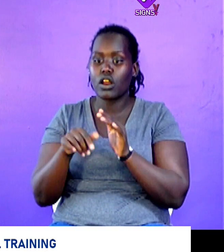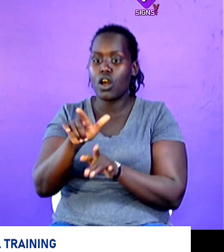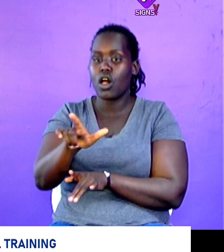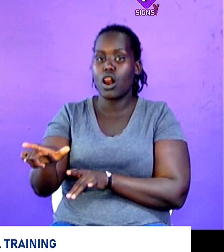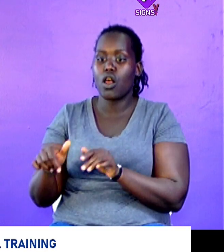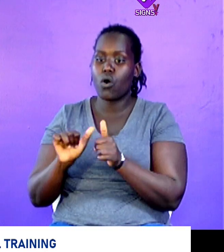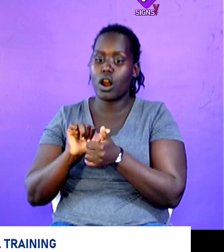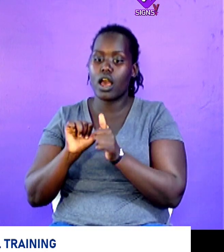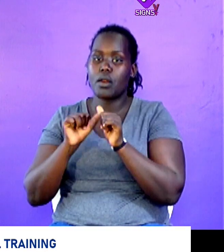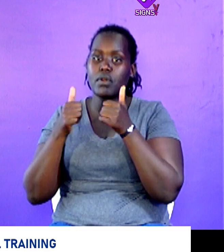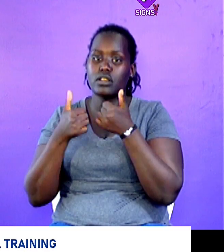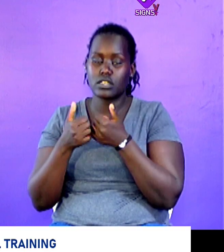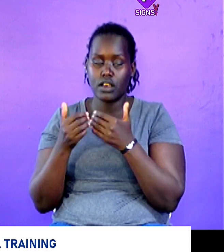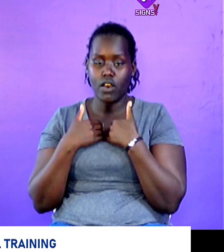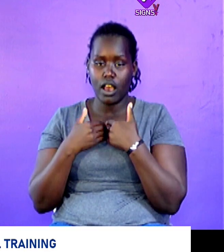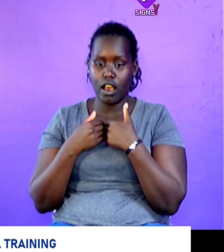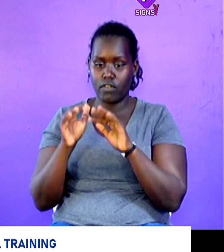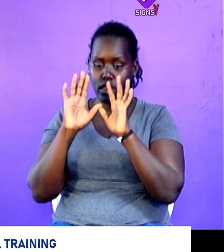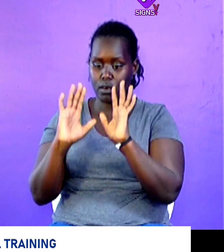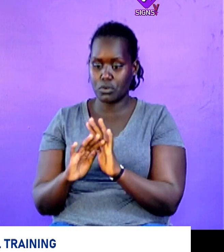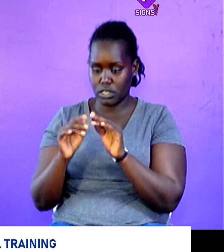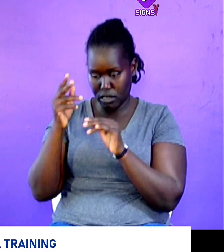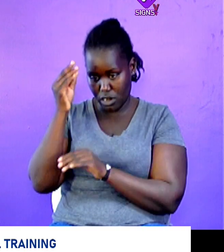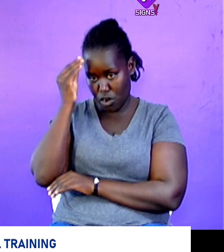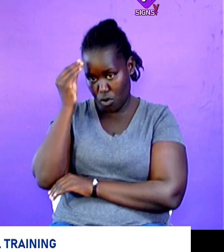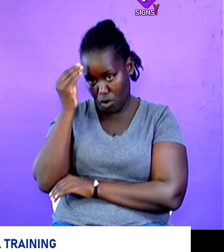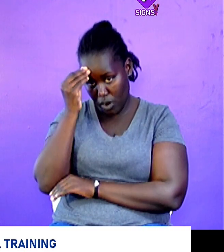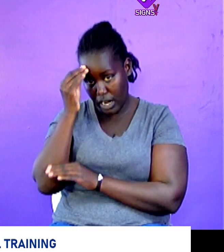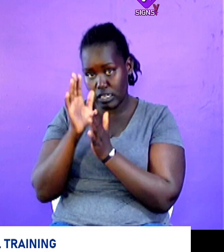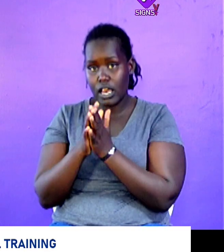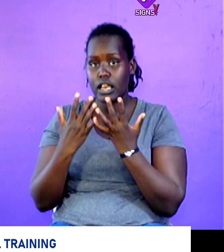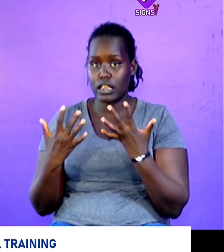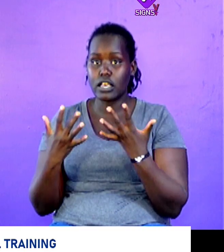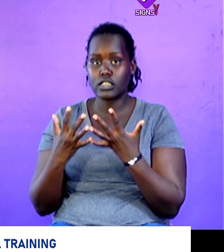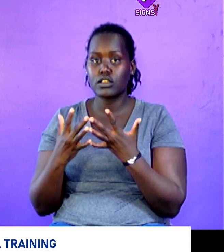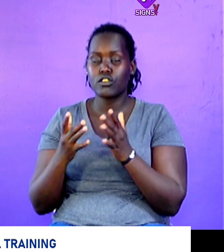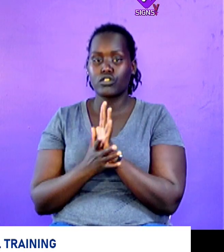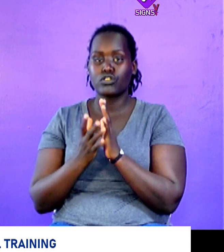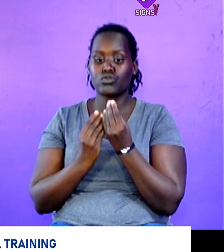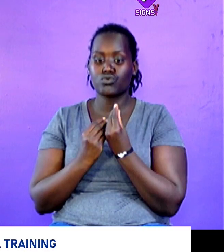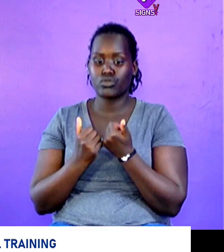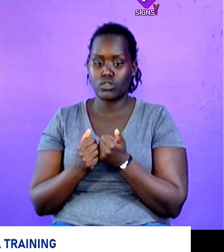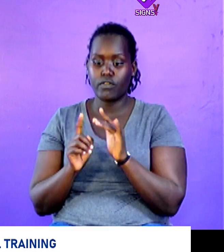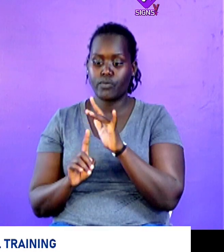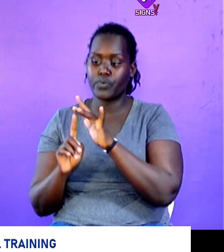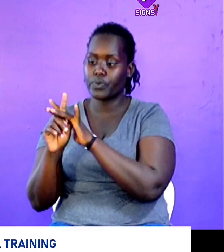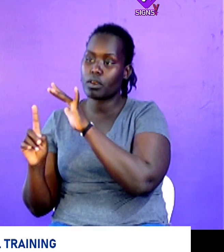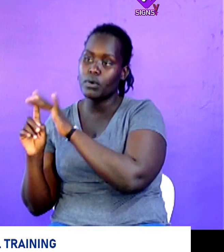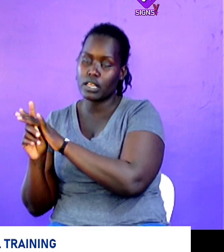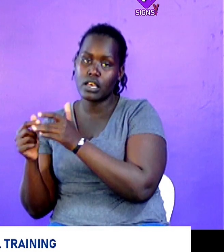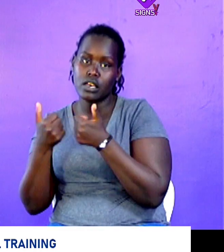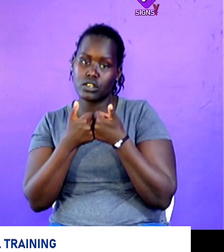administratives have the necessary knowledge and tools to address emerging security challenges across the